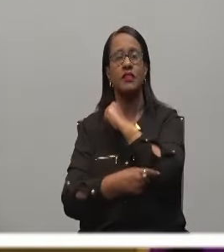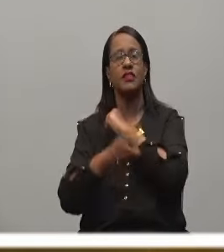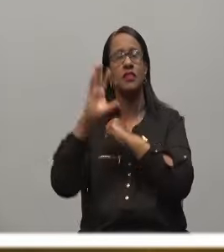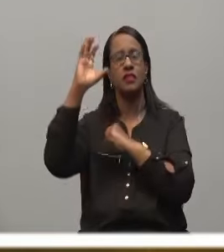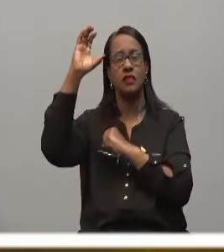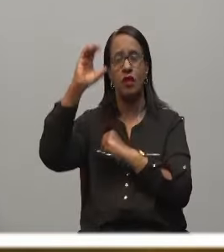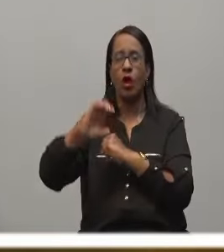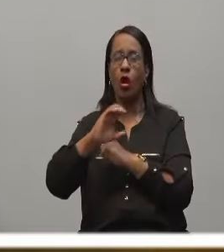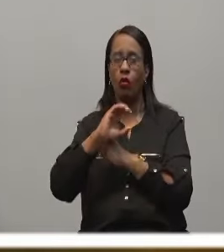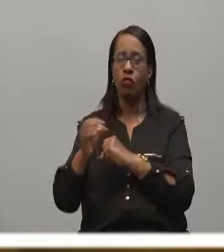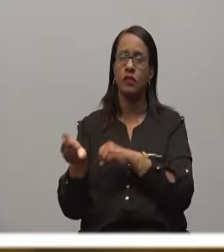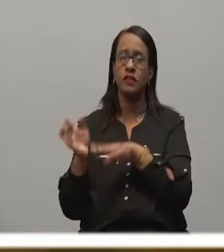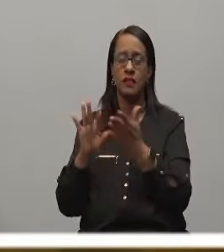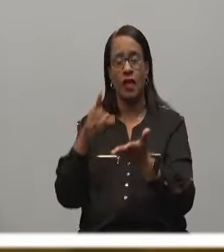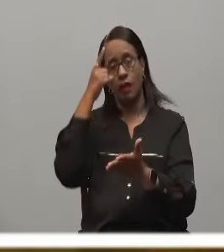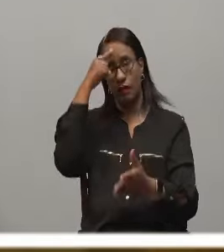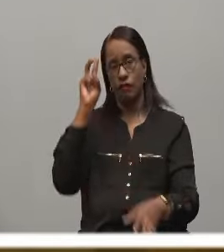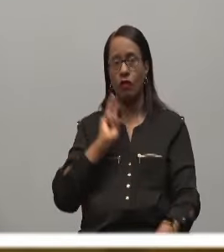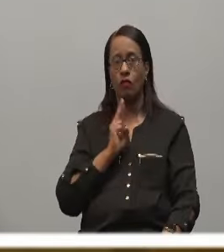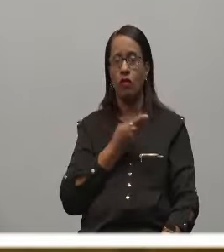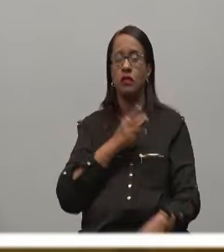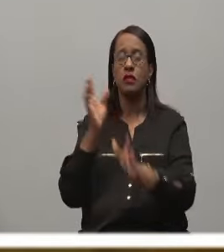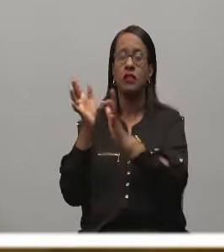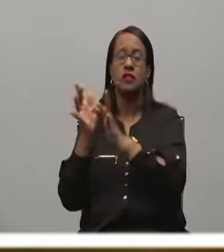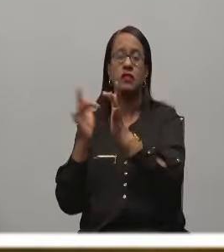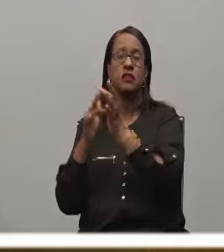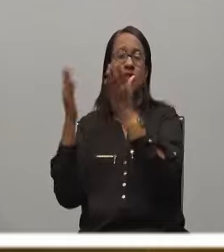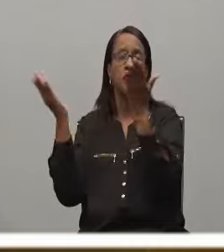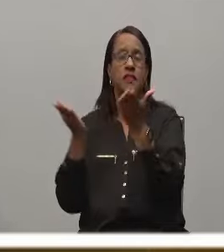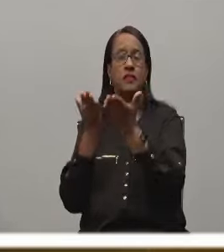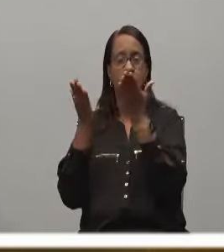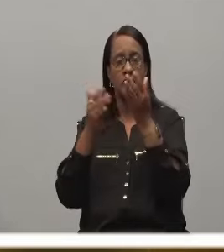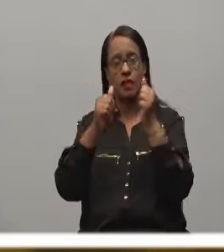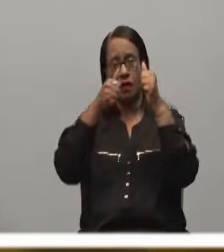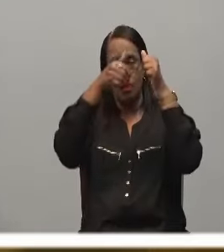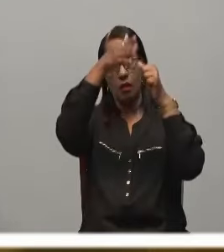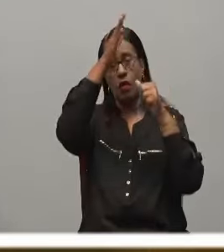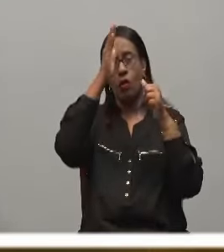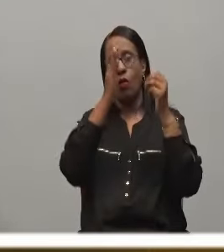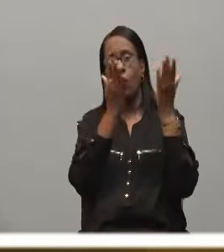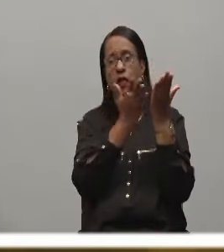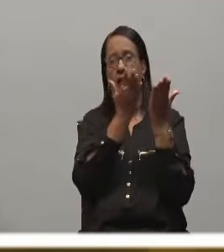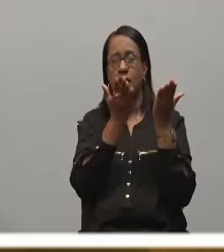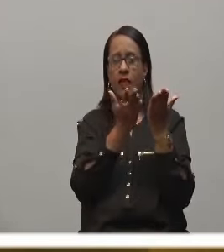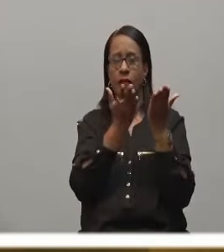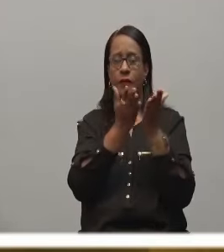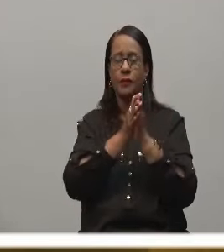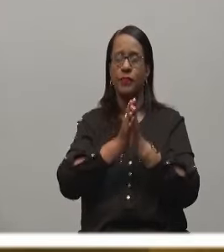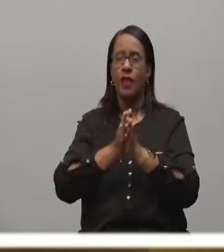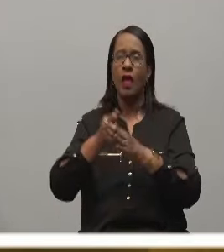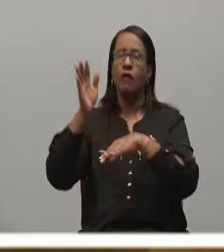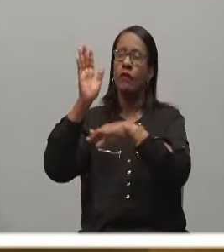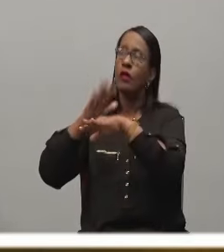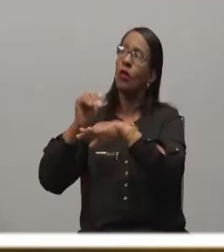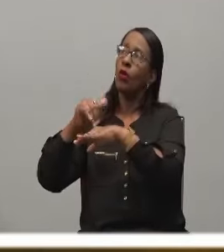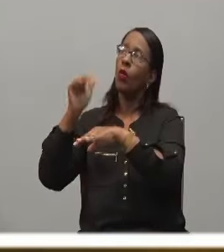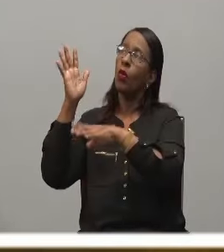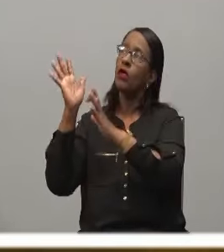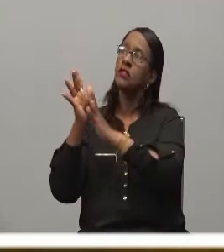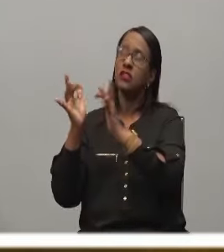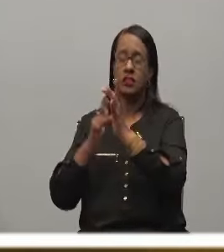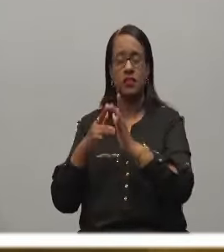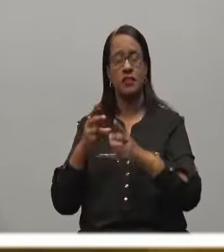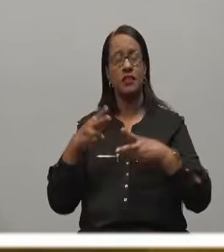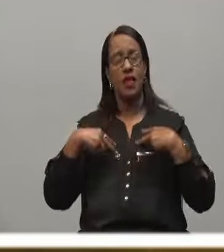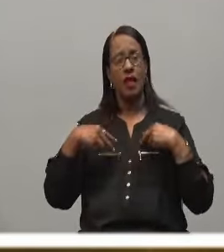at the right hand of the Father. And if we call to him in the moment of our need, he has the